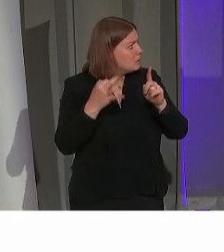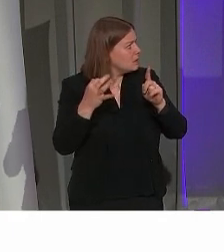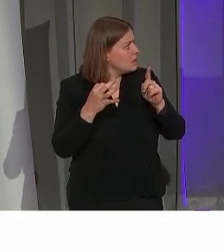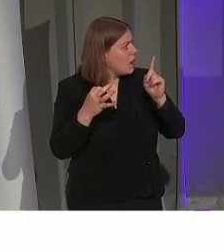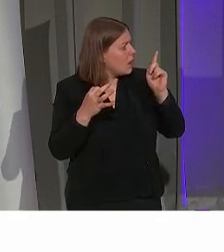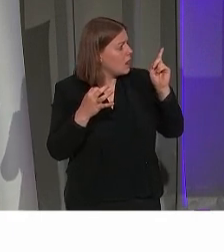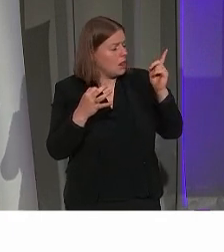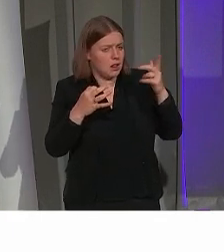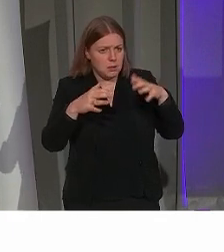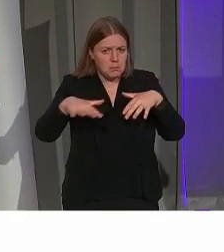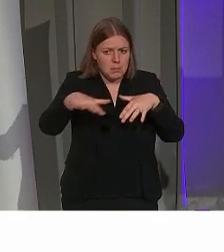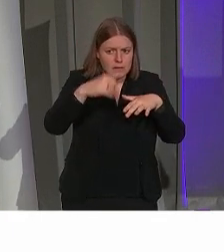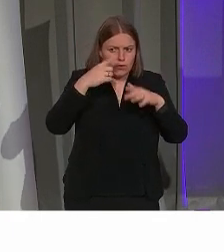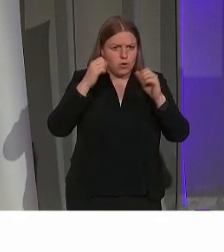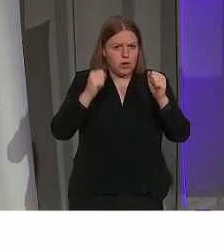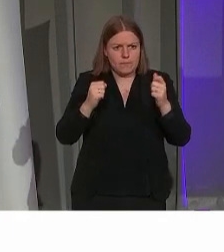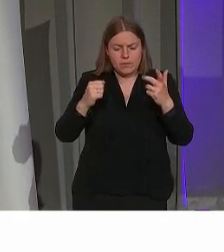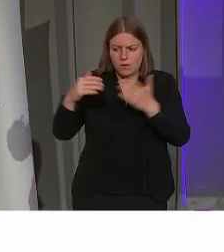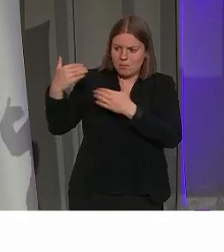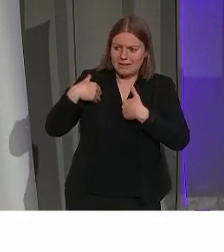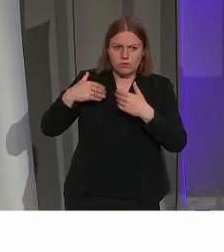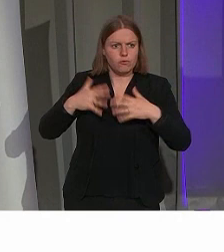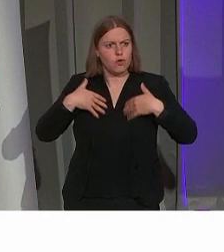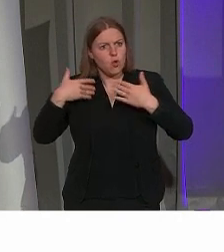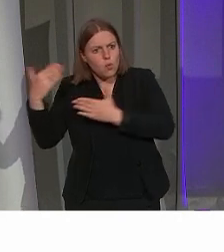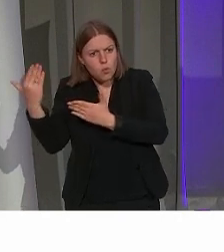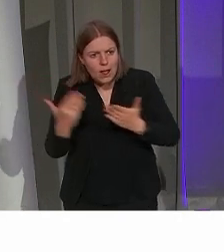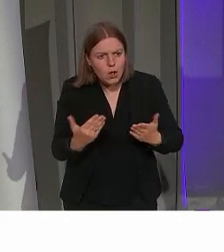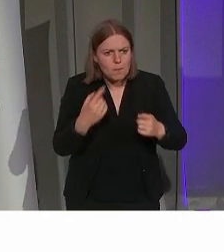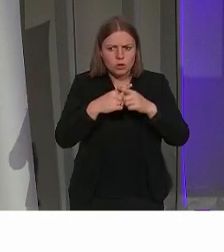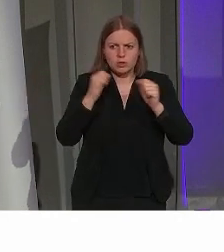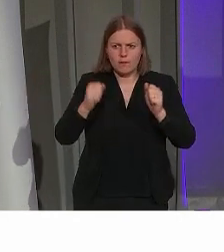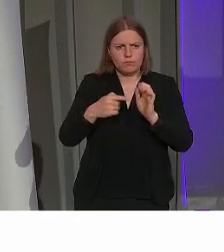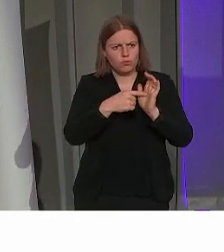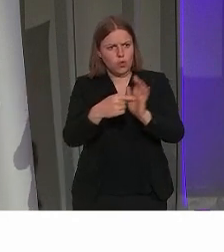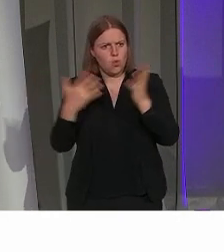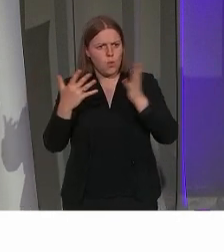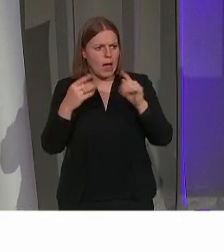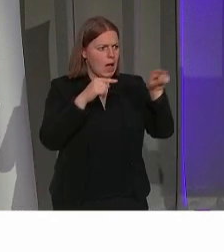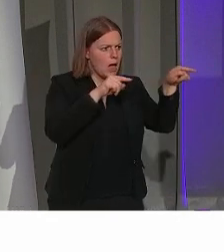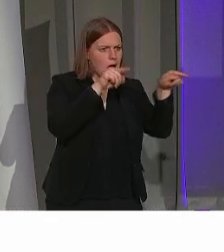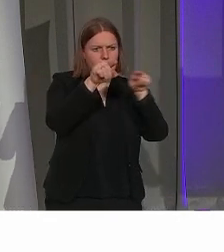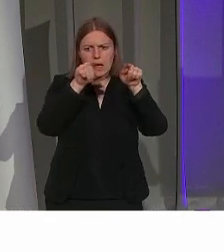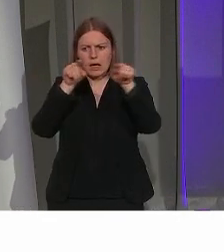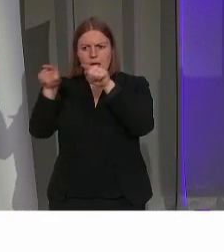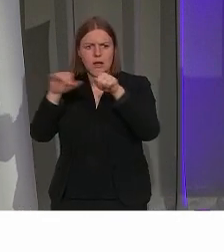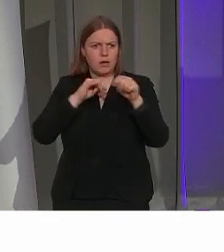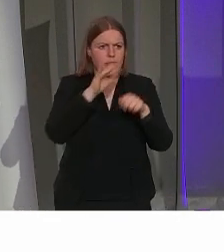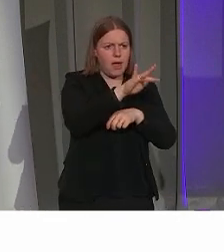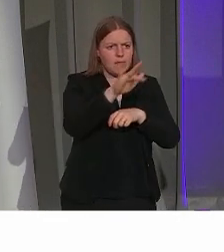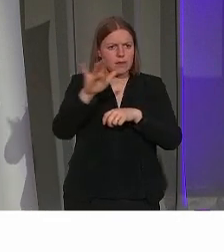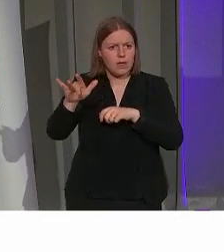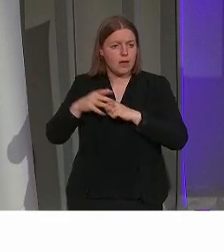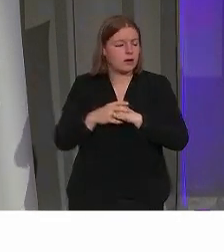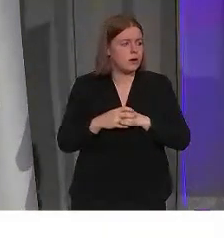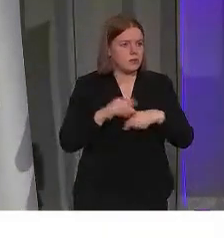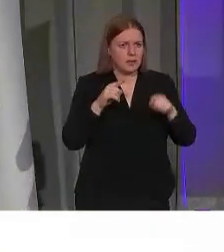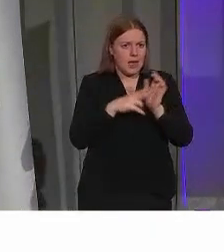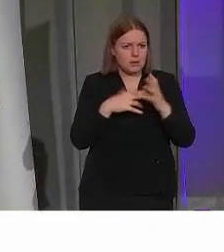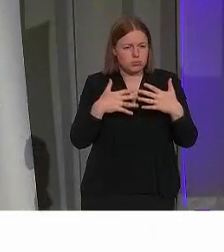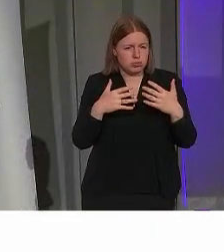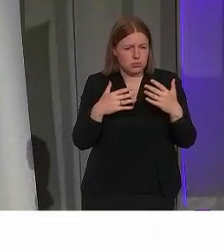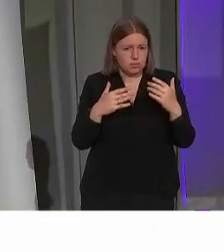welcome, orientation, and environmental control. This project provides the dignity of equal